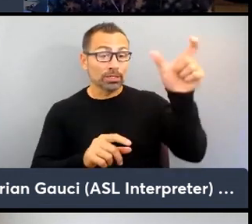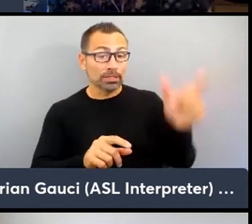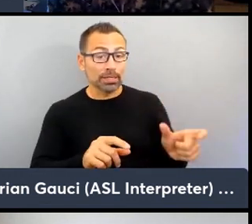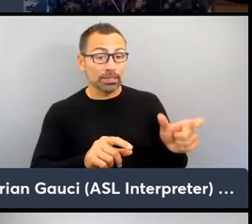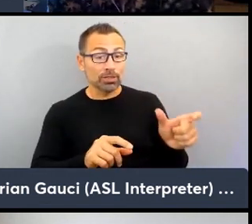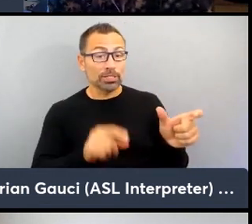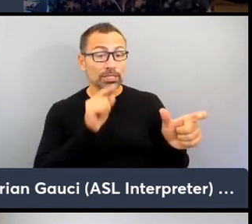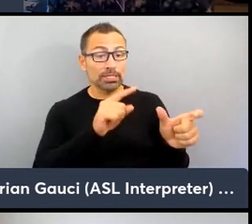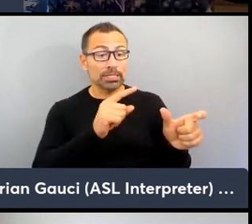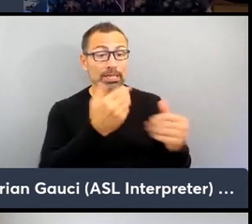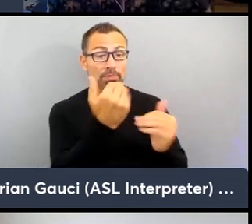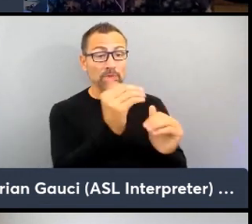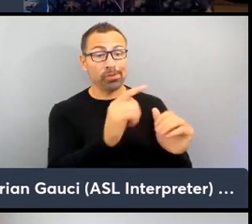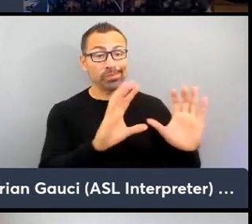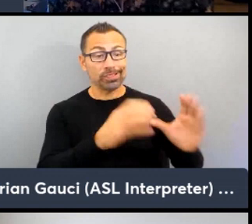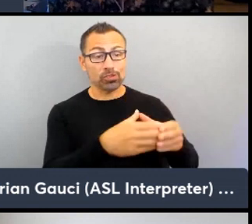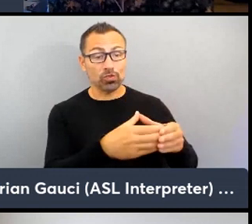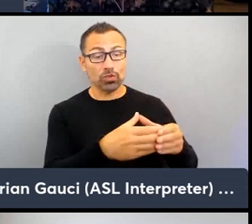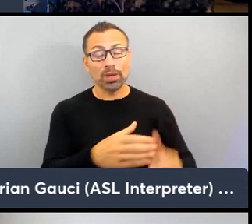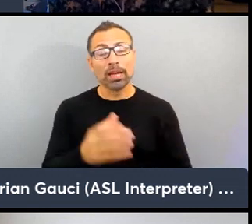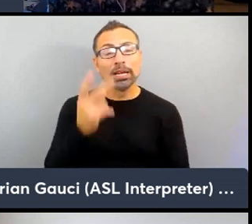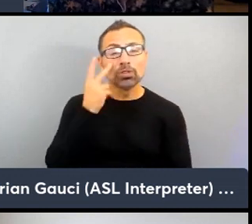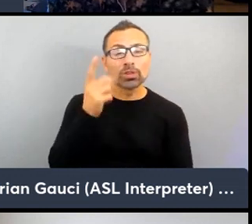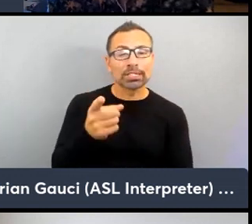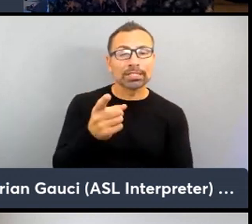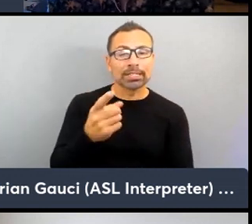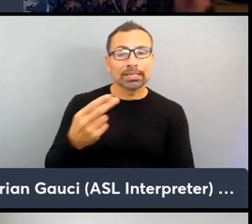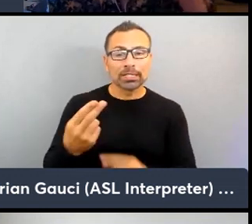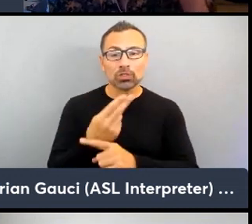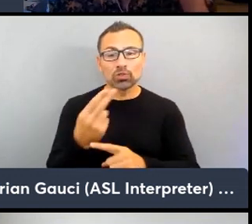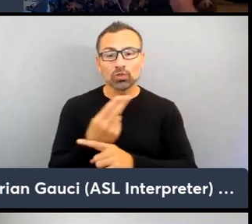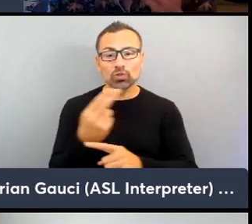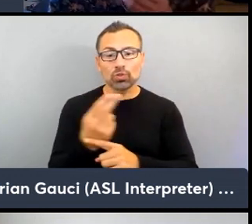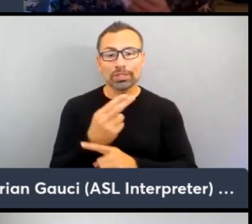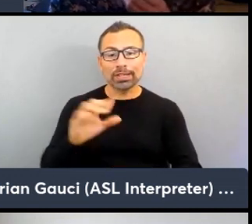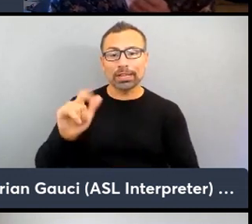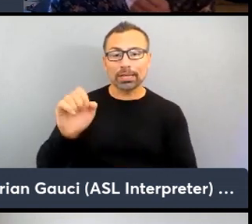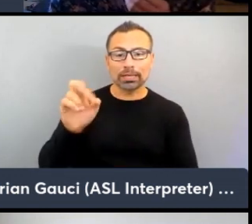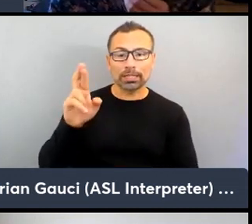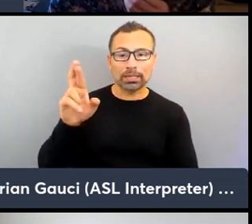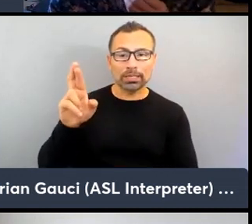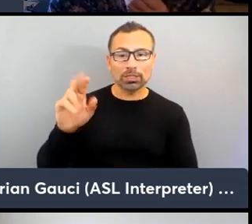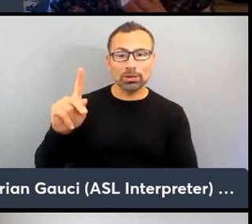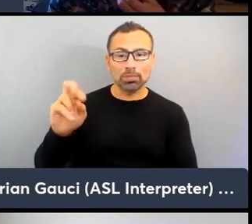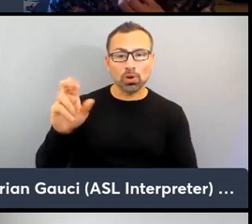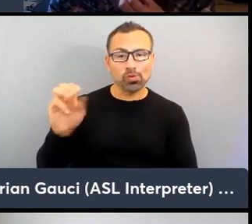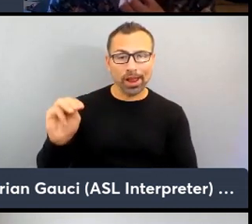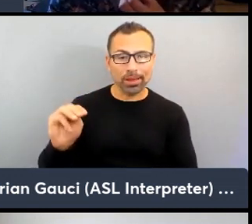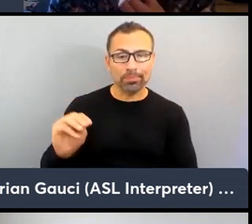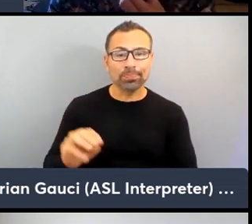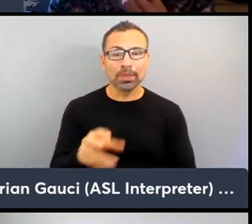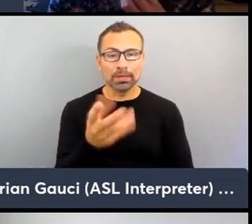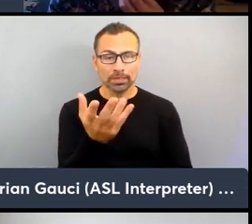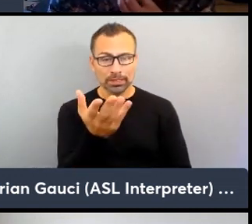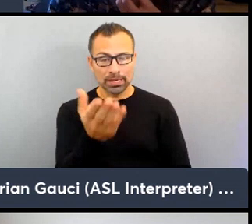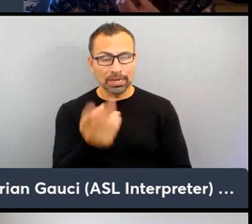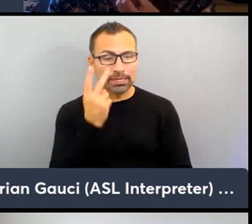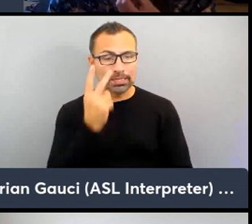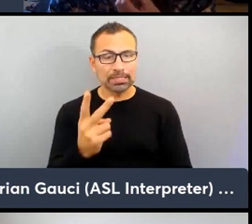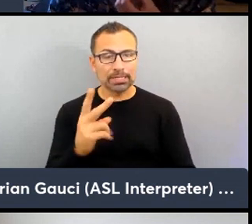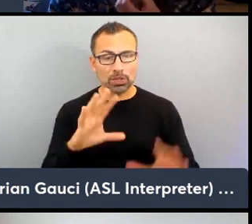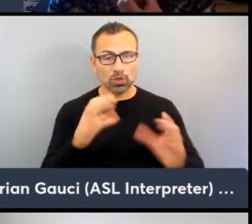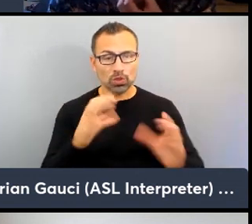DocDB cluster is using custom cluster param. So if I go to my parameter groups, I do have a